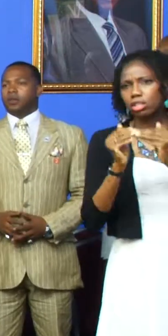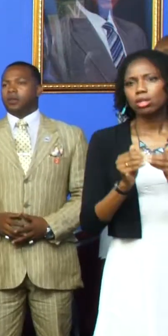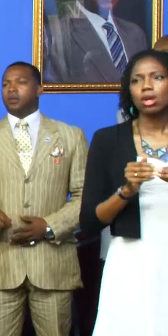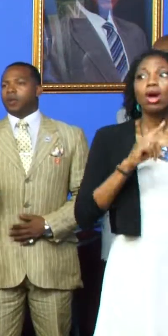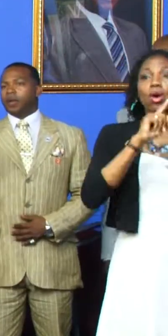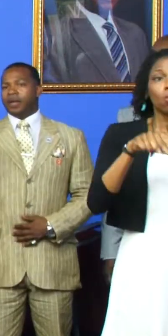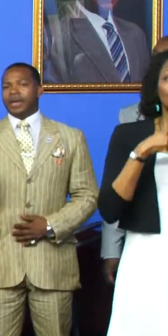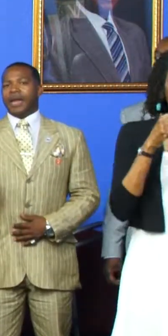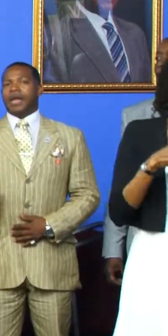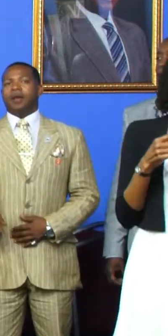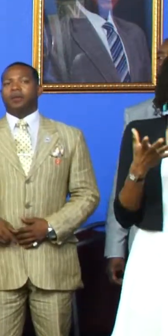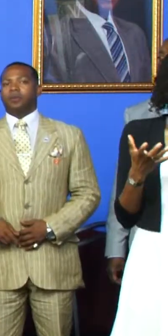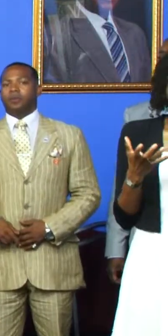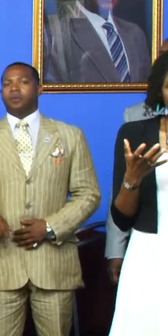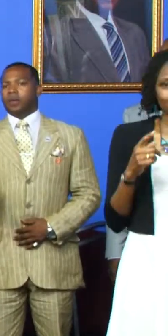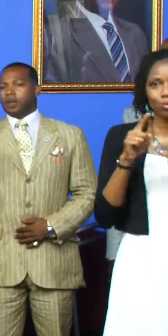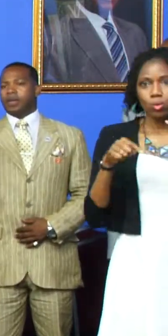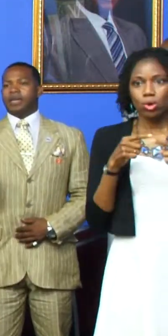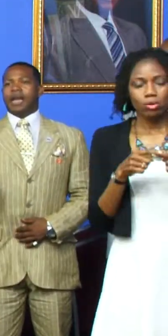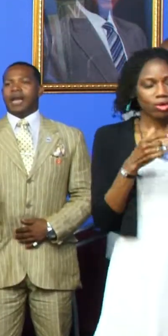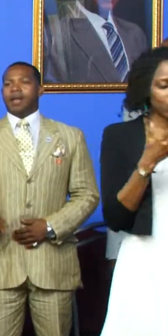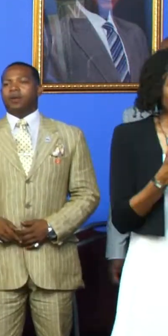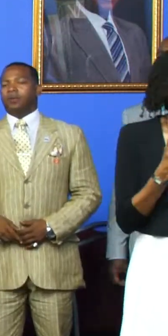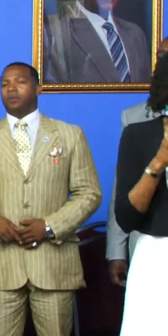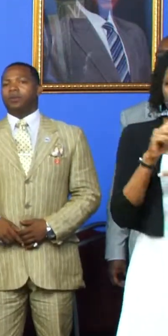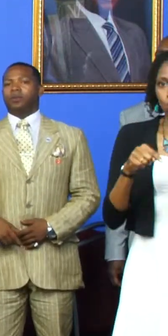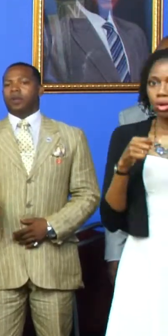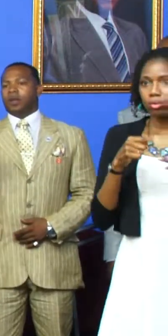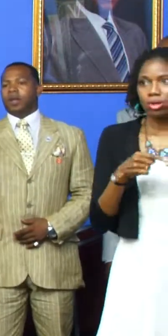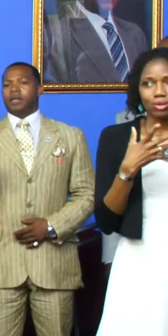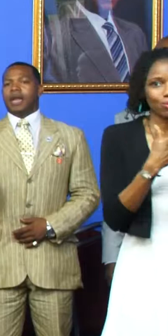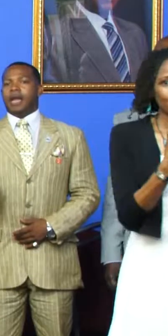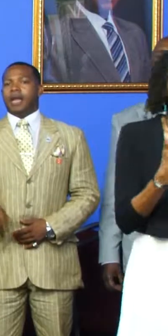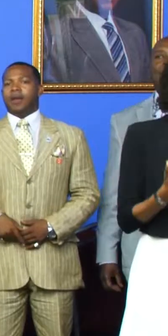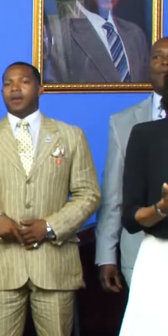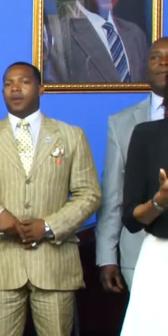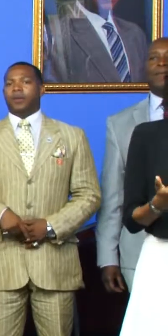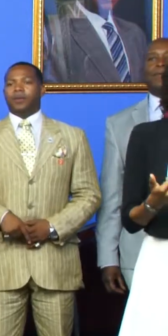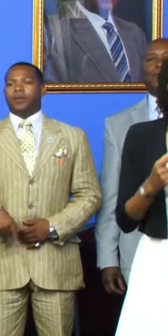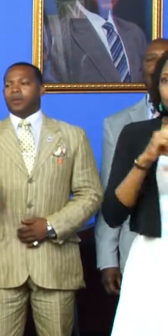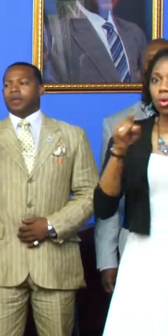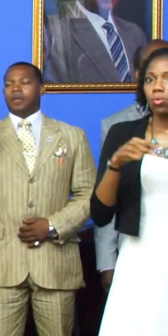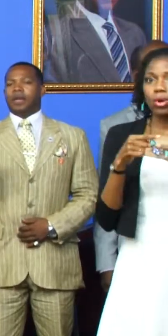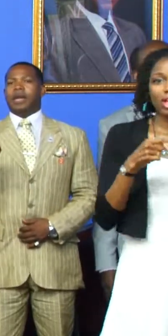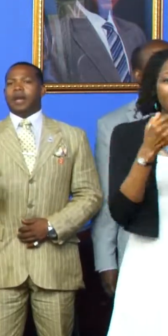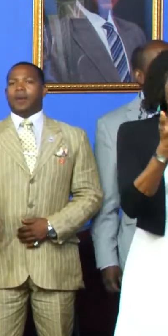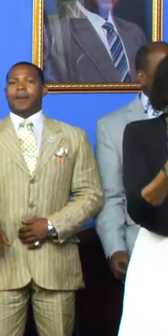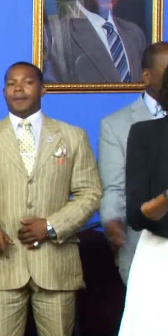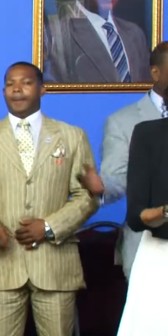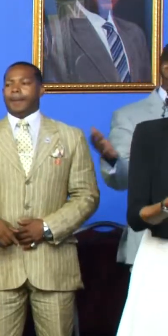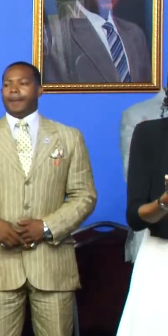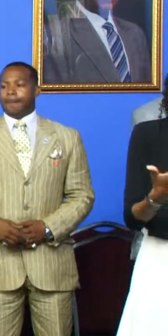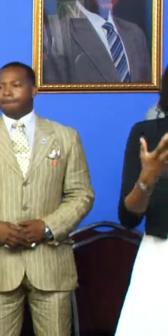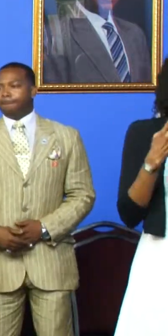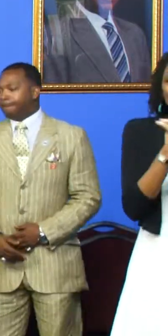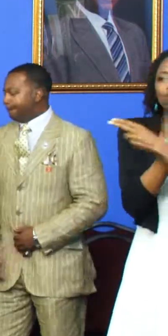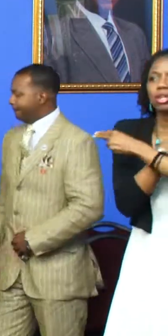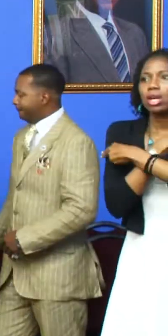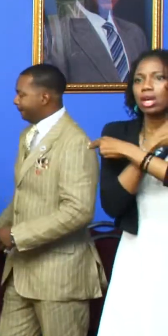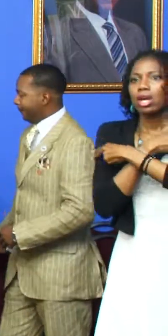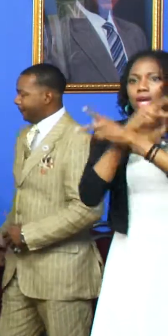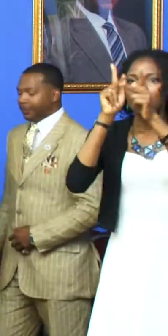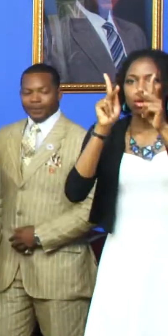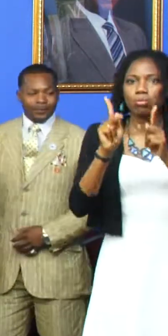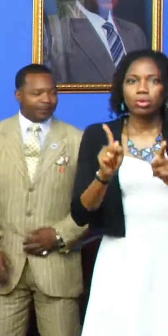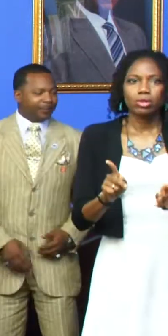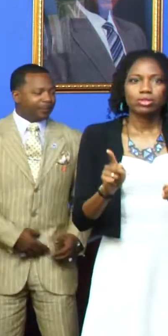When do we want it? Now. When do we want it? Now. When do we want it? Now. When do we want it? Yeah. Hug the person next to